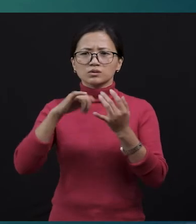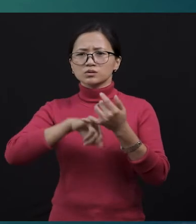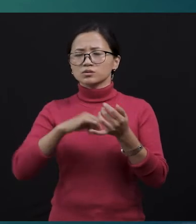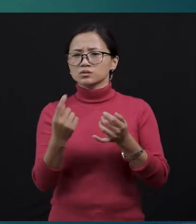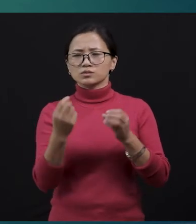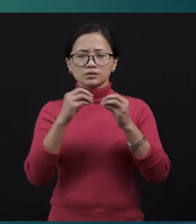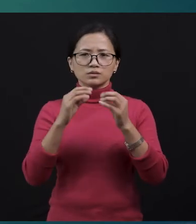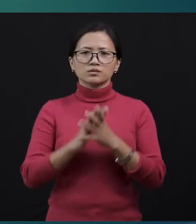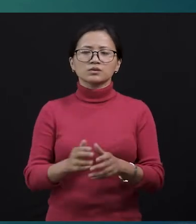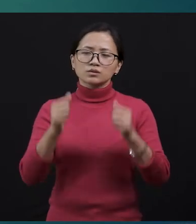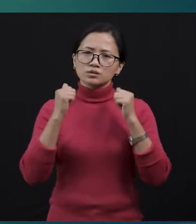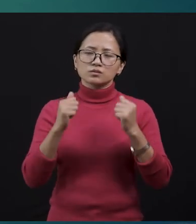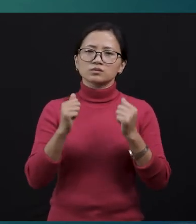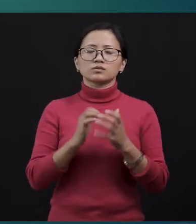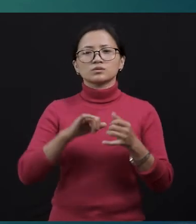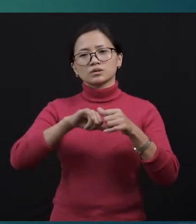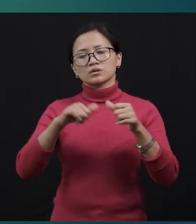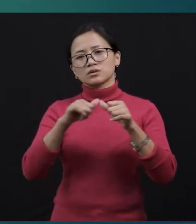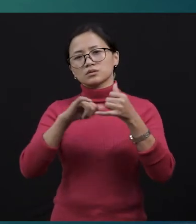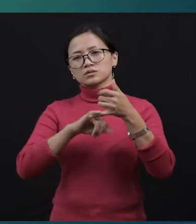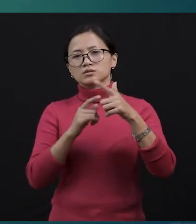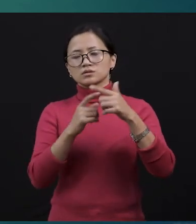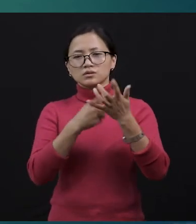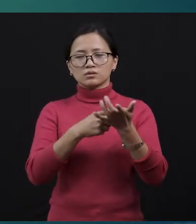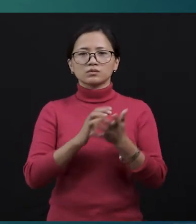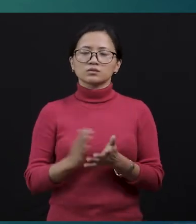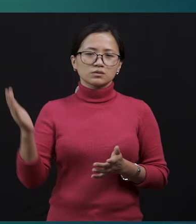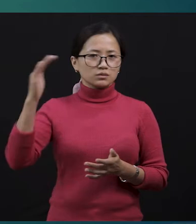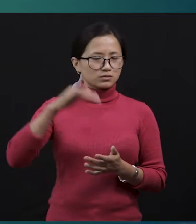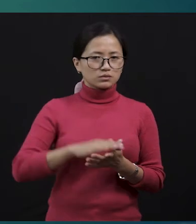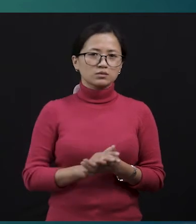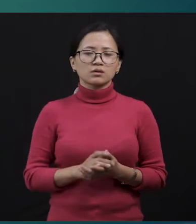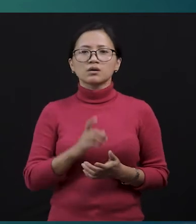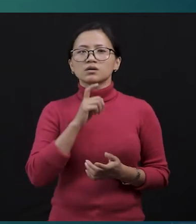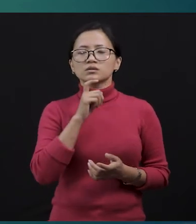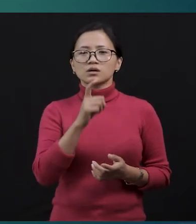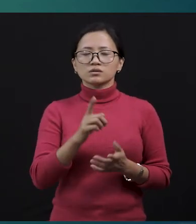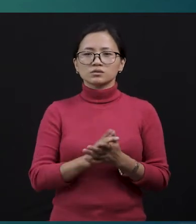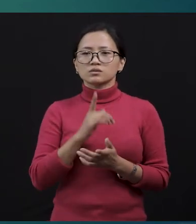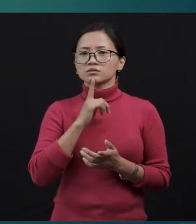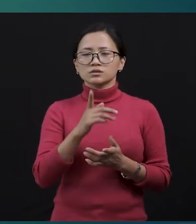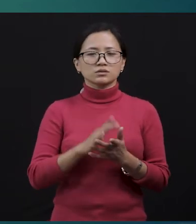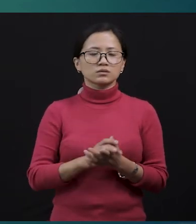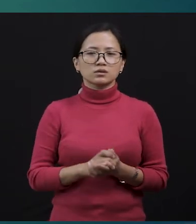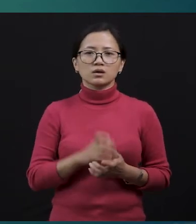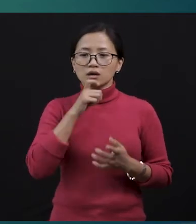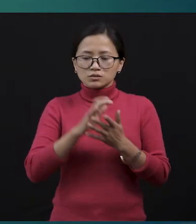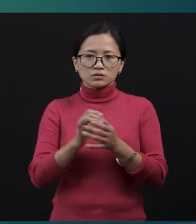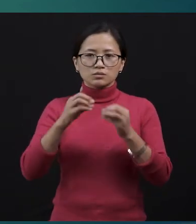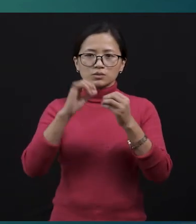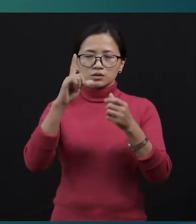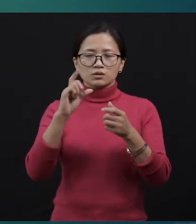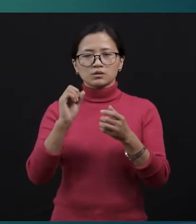be difficult for you to be an astronaut. You go to space, you cannot come back to your biology teacher and ask how that thing happened, isn't it? You are